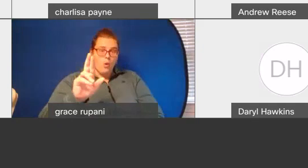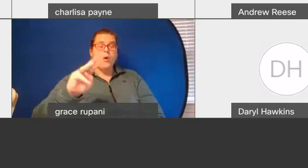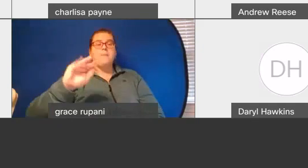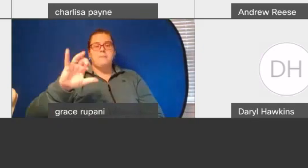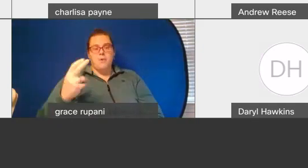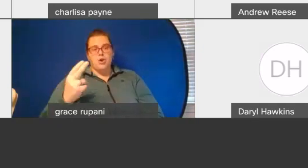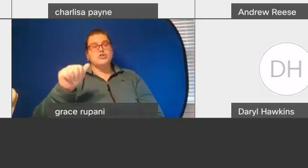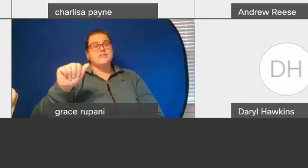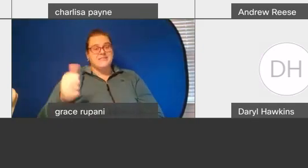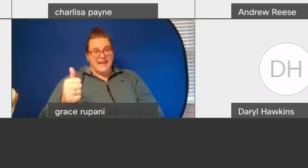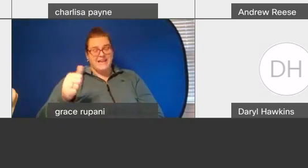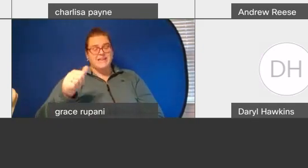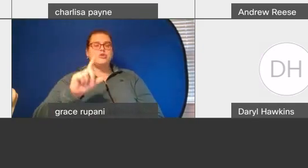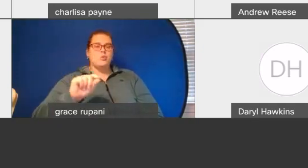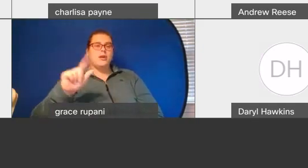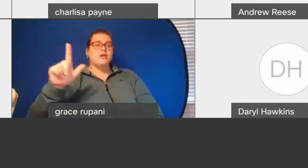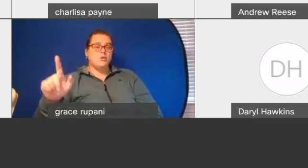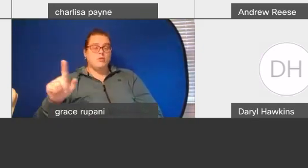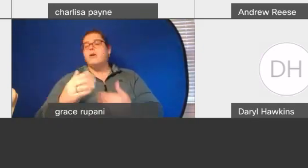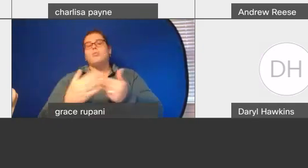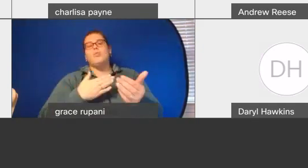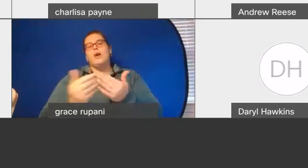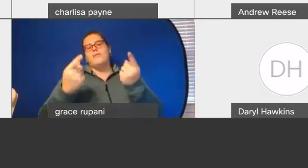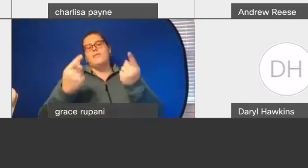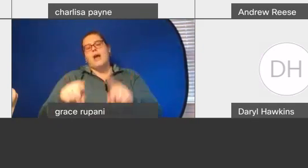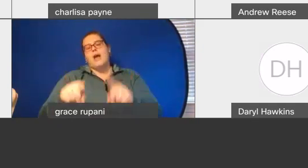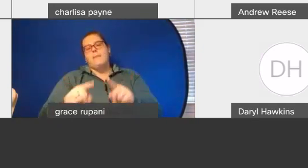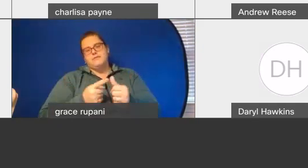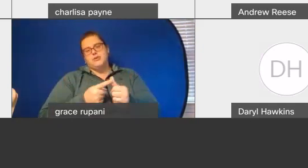2021, whichever comes first.